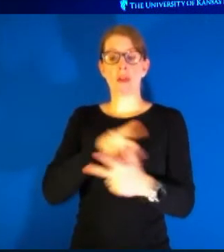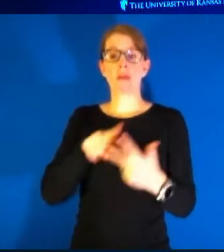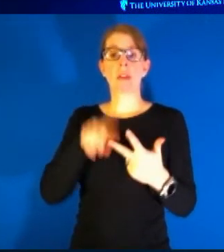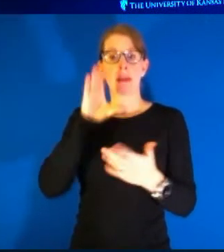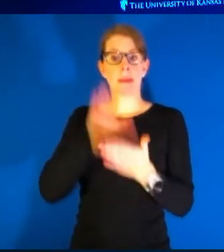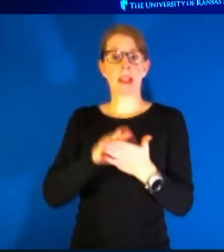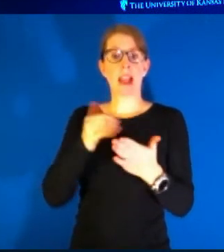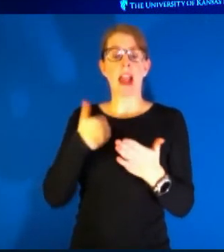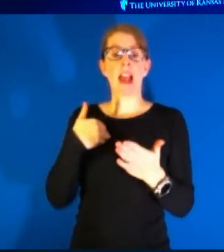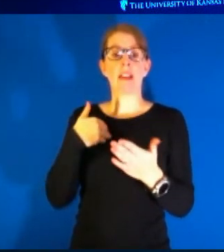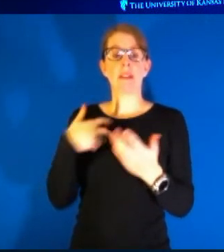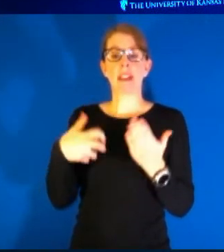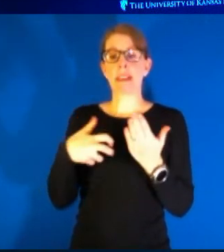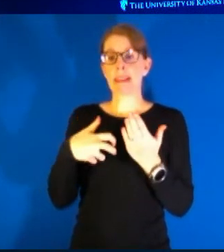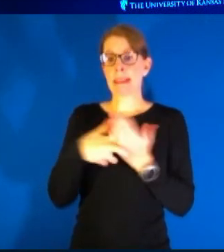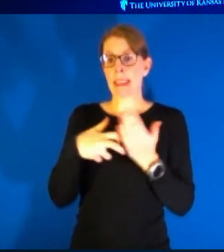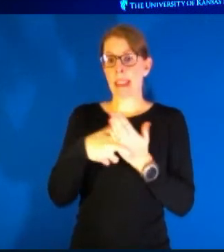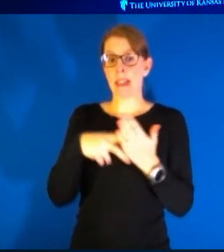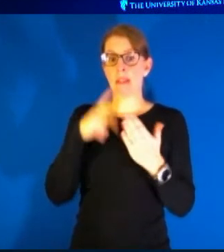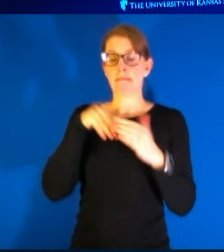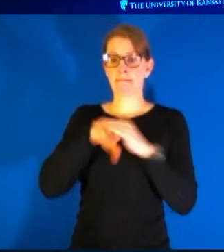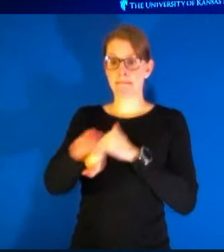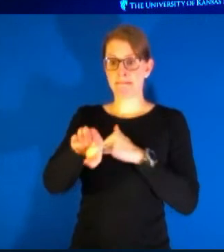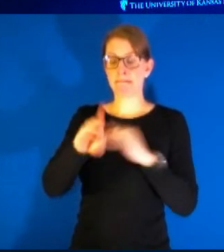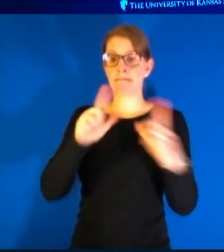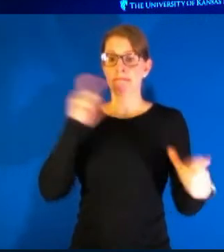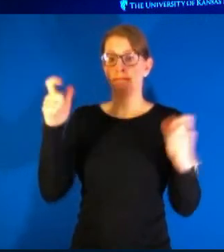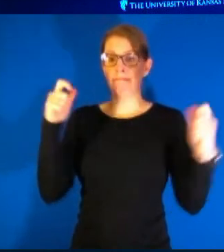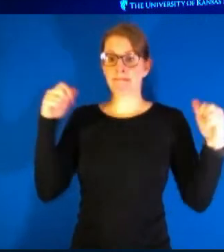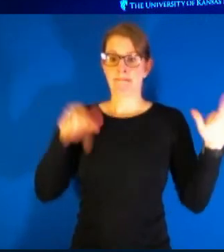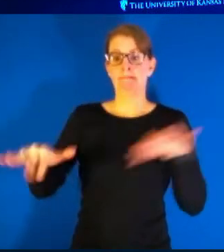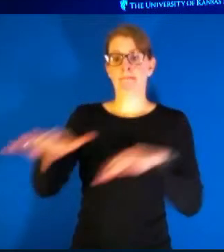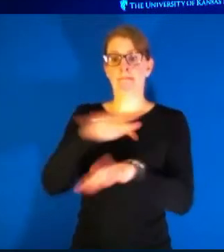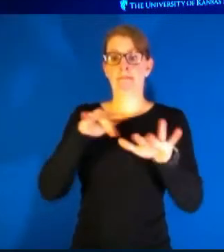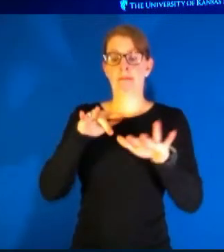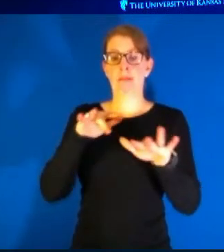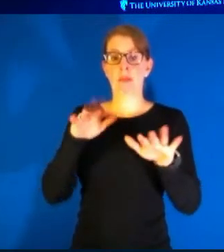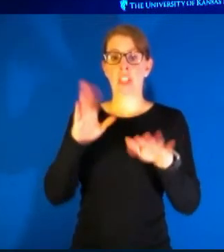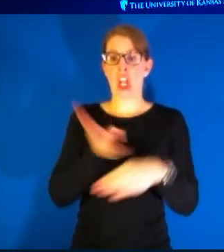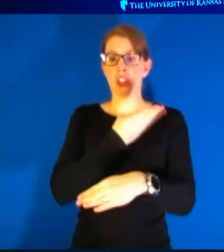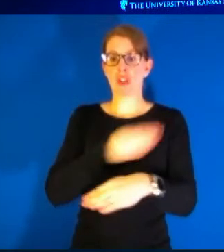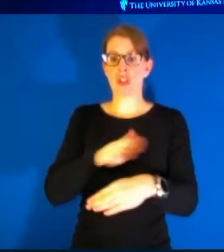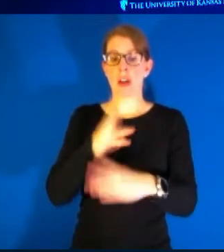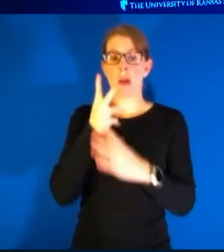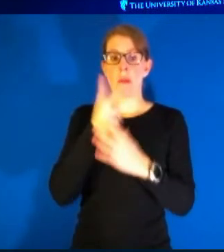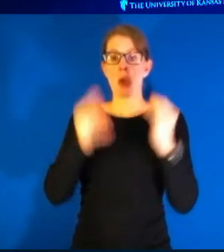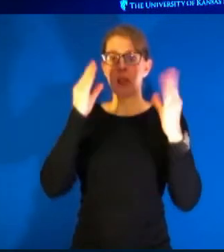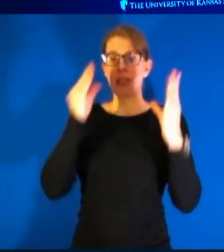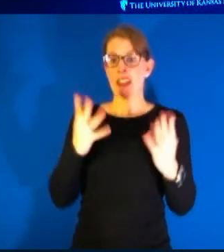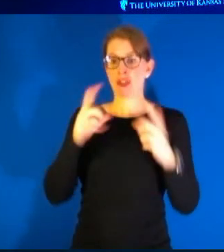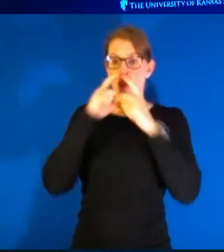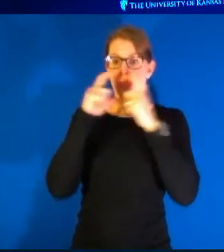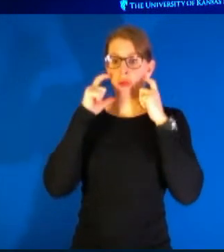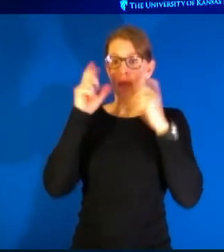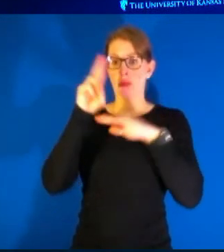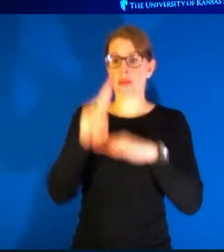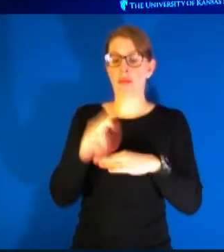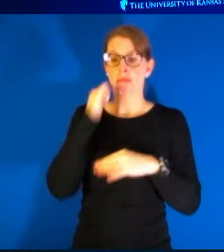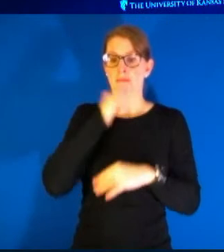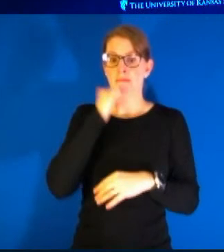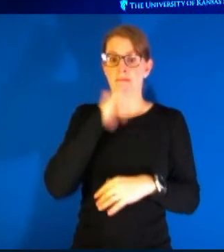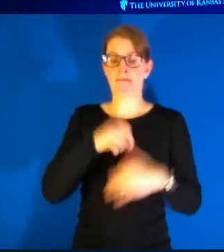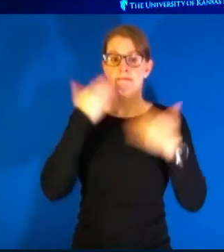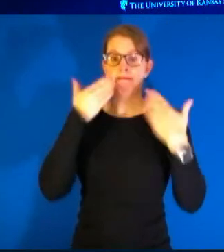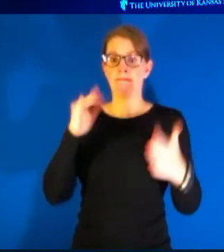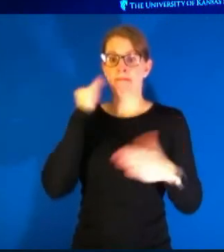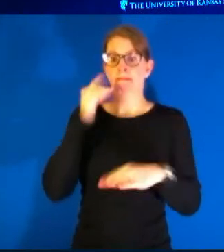a big crowded concert downtown. They're both teachers, so they mask every day. Just doesn't know whether she should